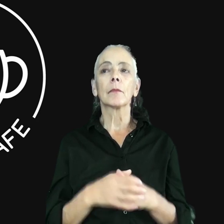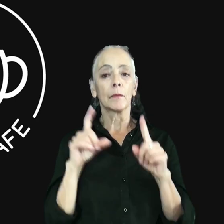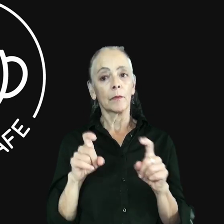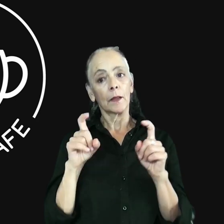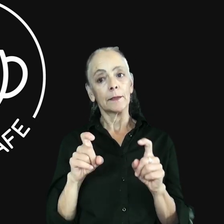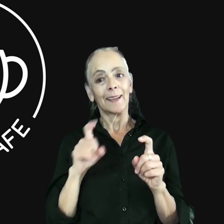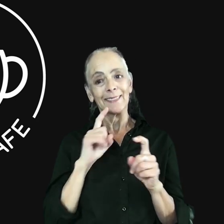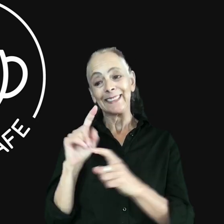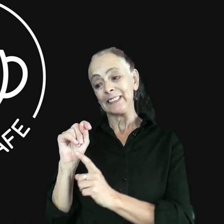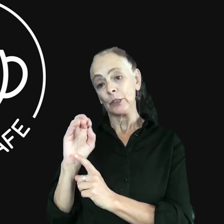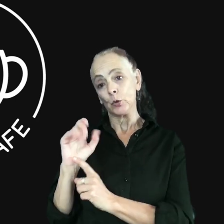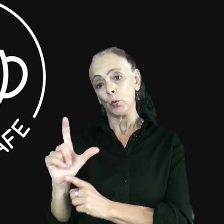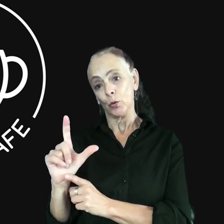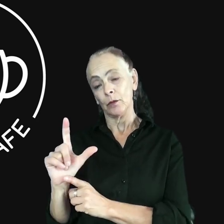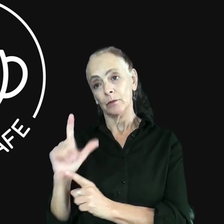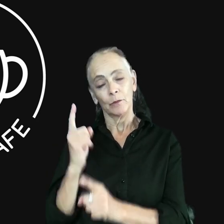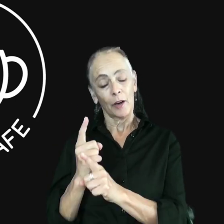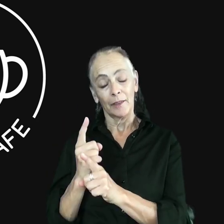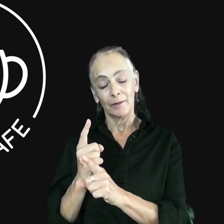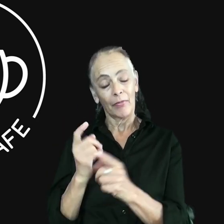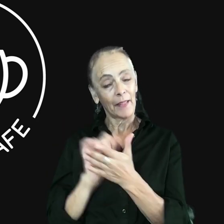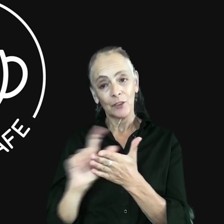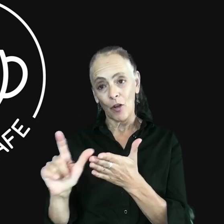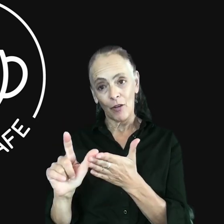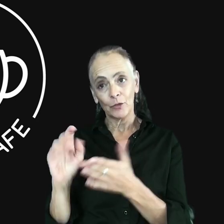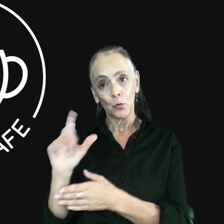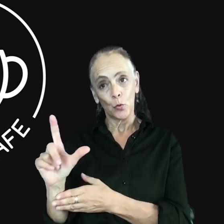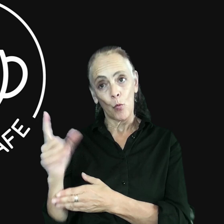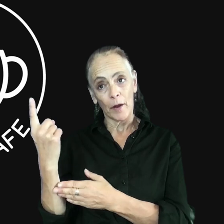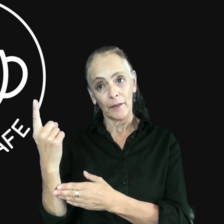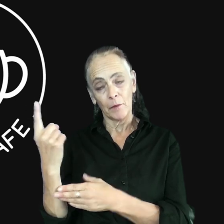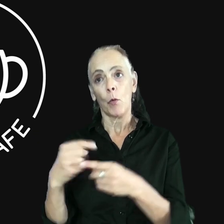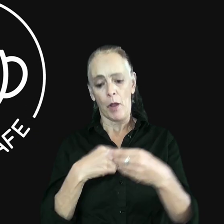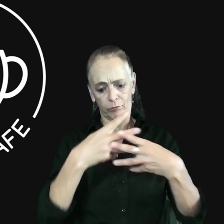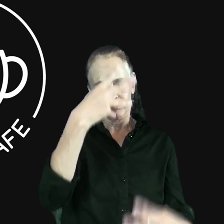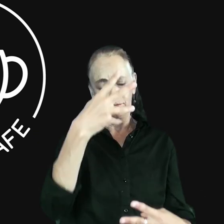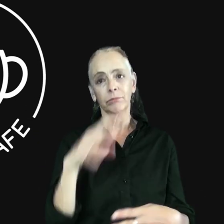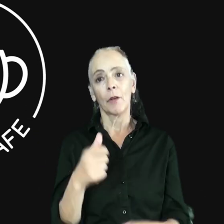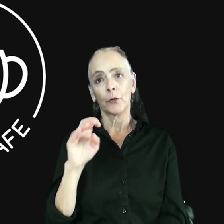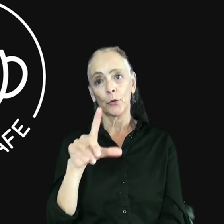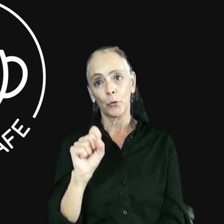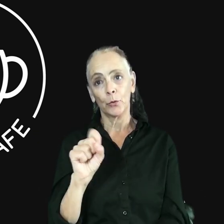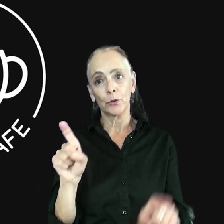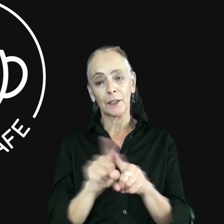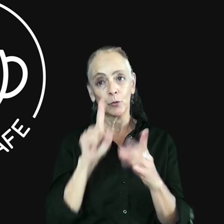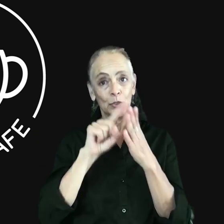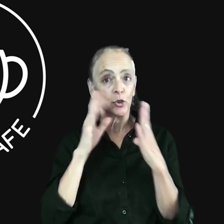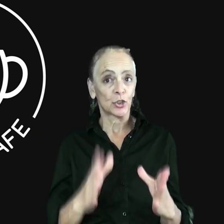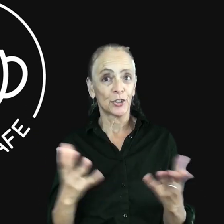is a tool and that's just a tool and we have many tools in our research toolbox which is why i love so much